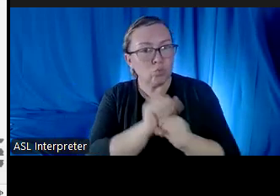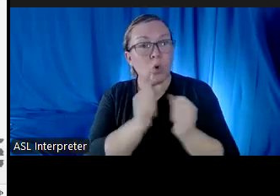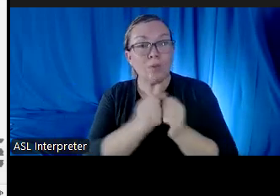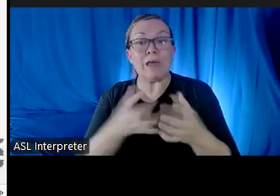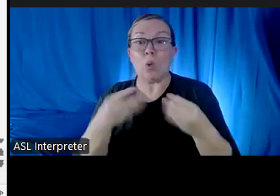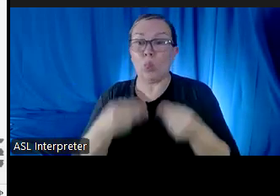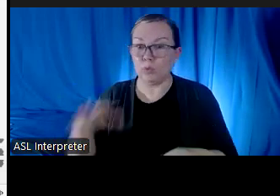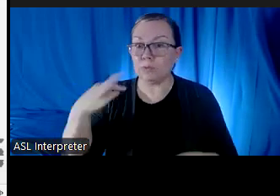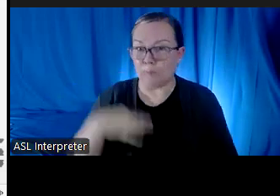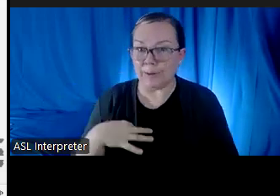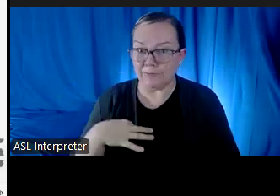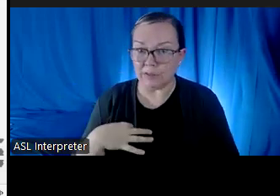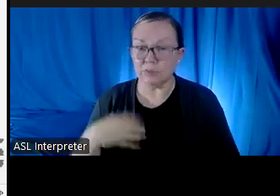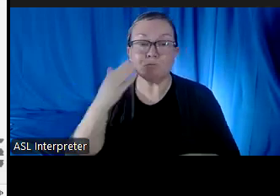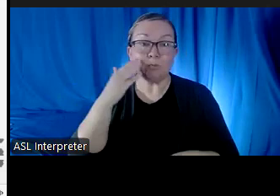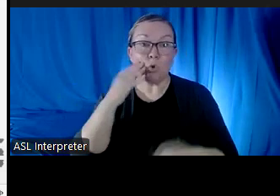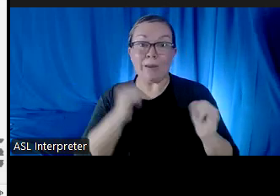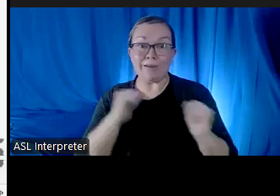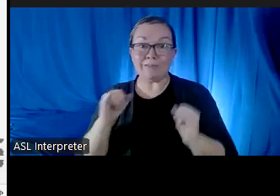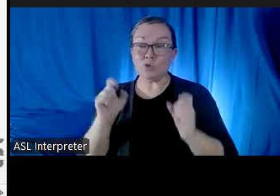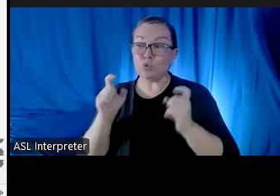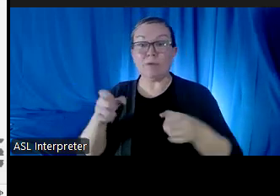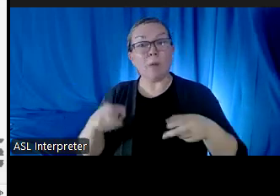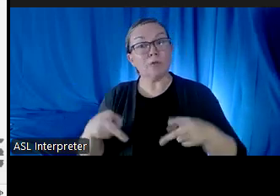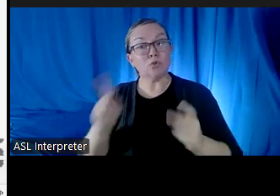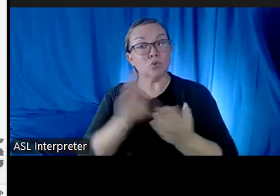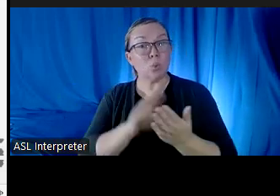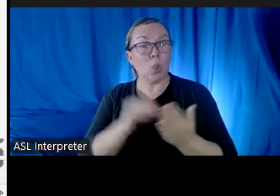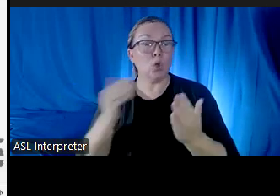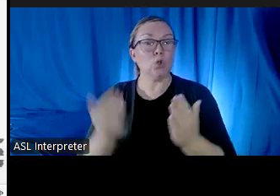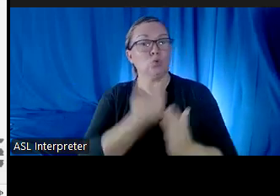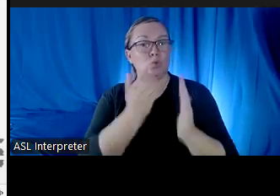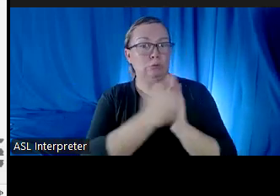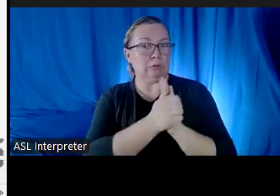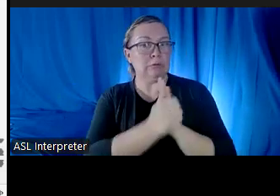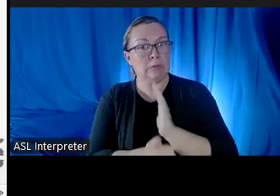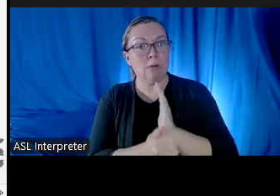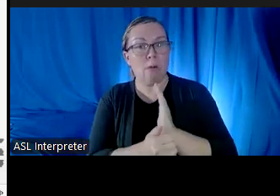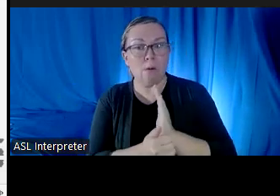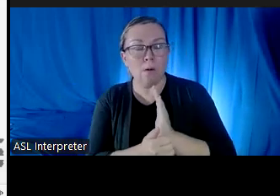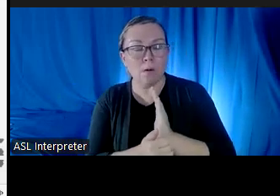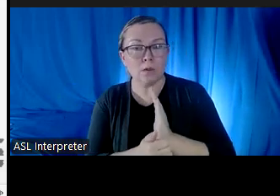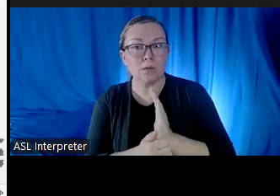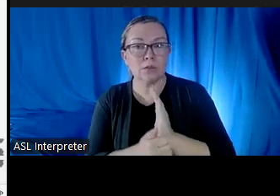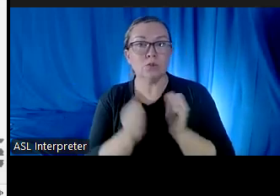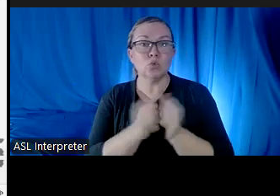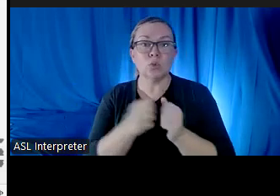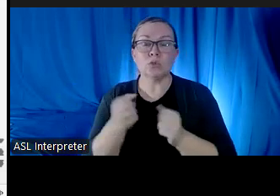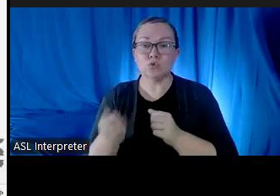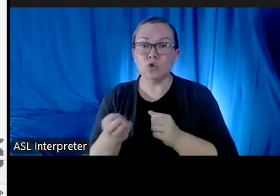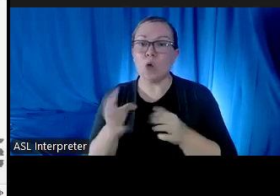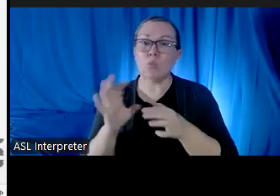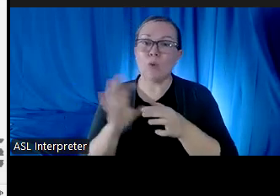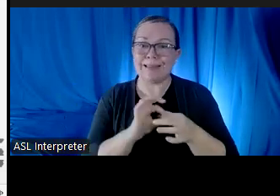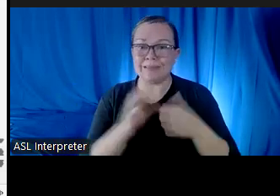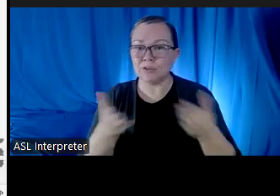that individuals are given the opportunity to learn new skills through job-related services,